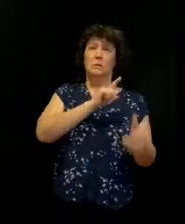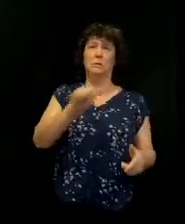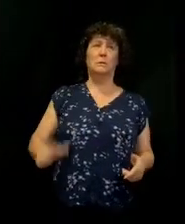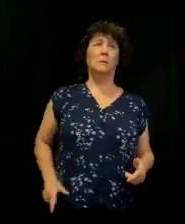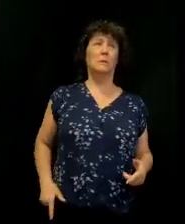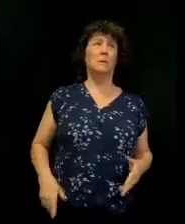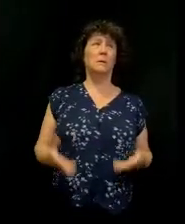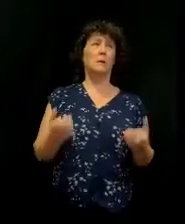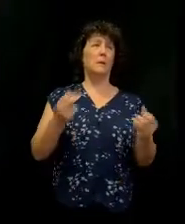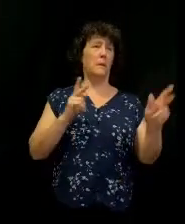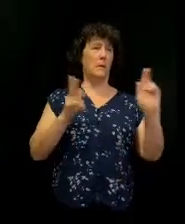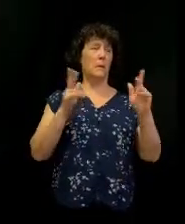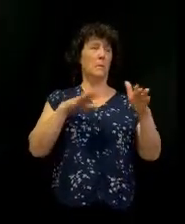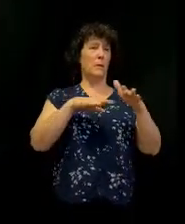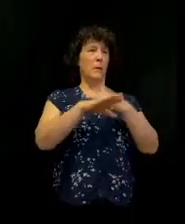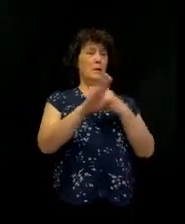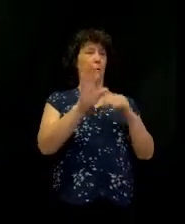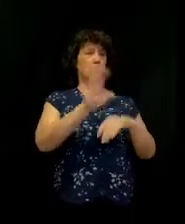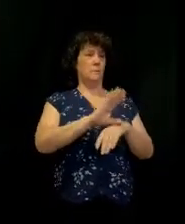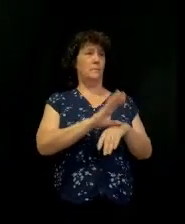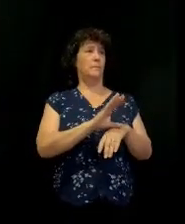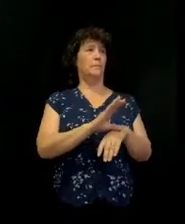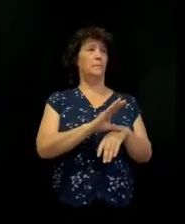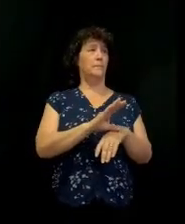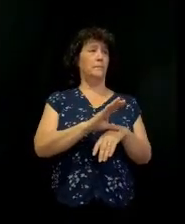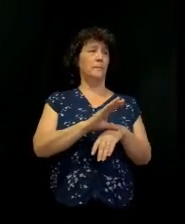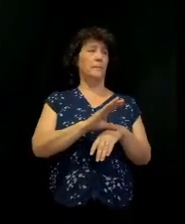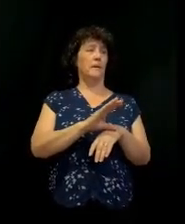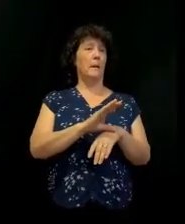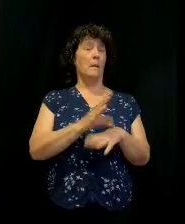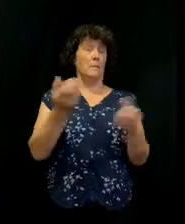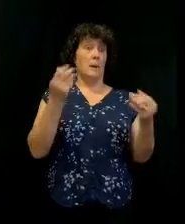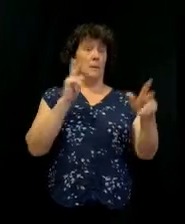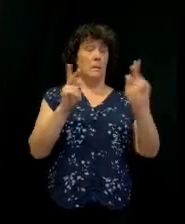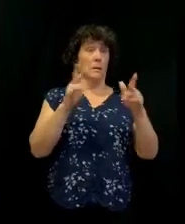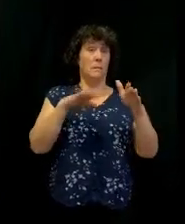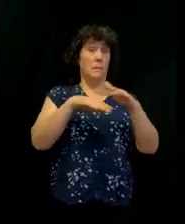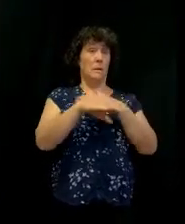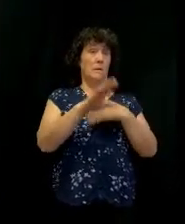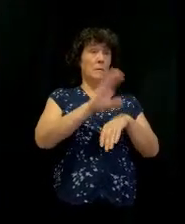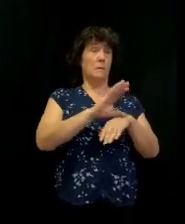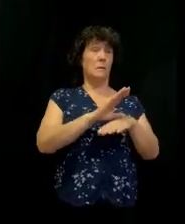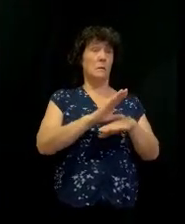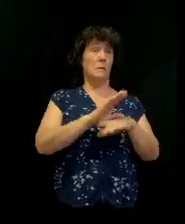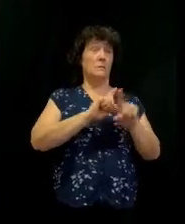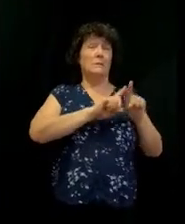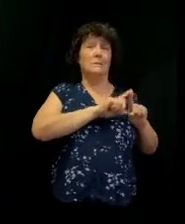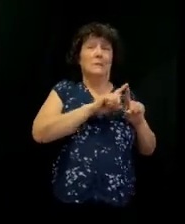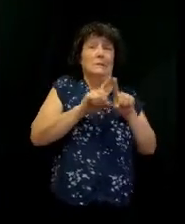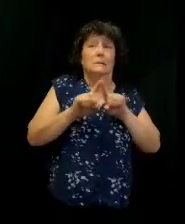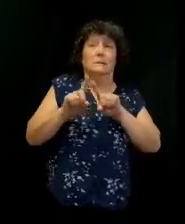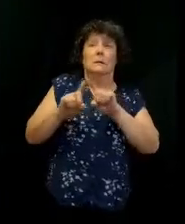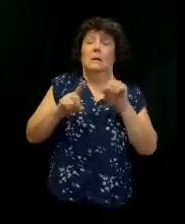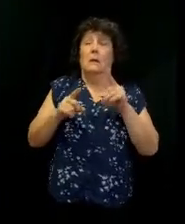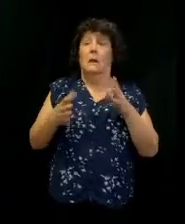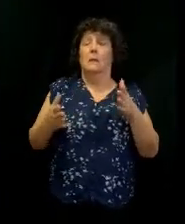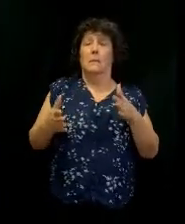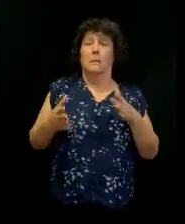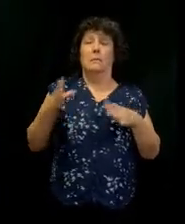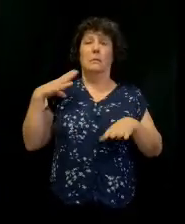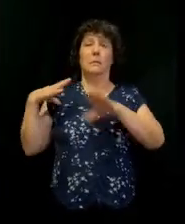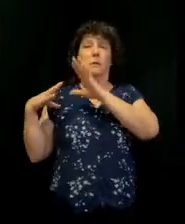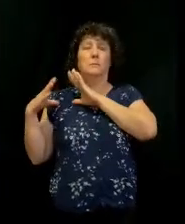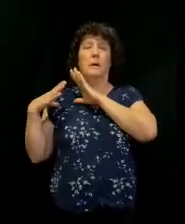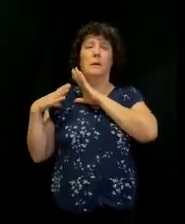sudden, you've got a lot of people start coming into the church. I just told Barry this the other day. You've got a lot of people coming to the church. There's a lot of stuff going on. There's a lot of loads on people's backs,